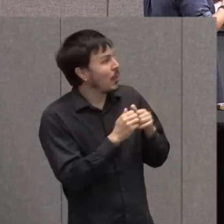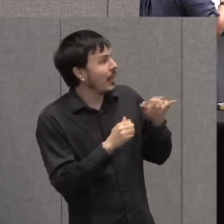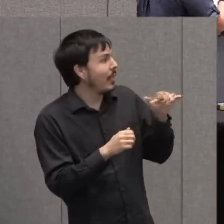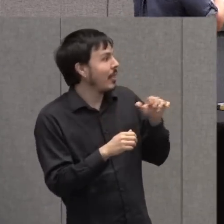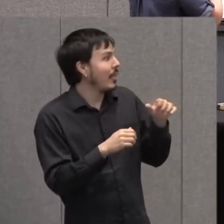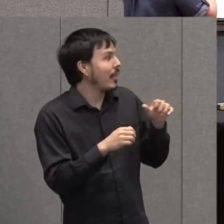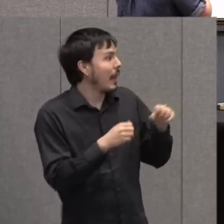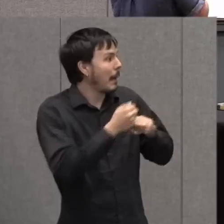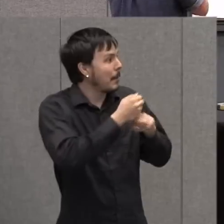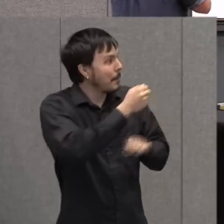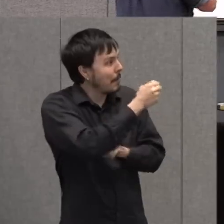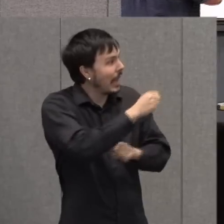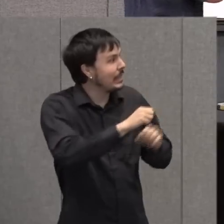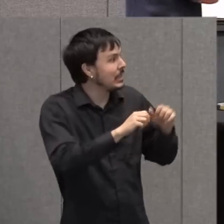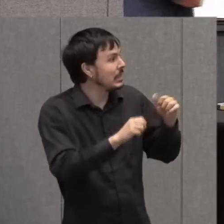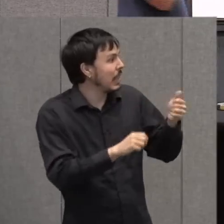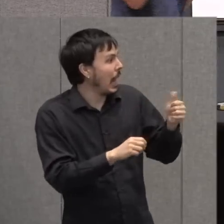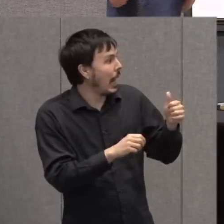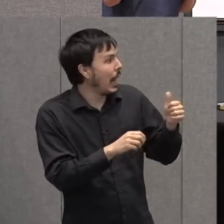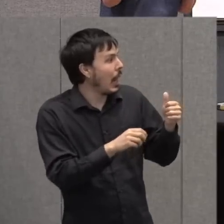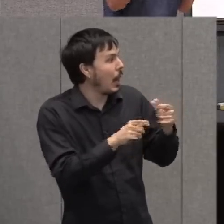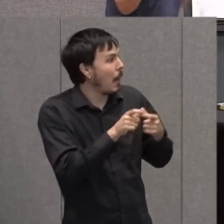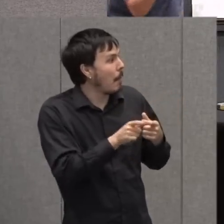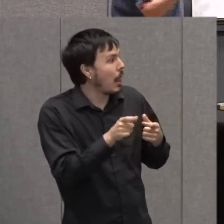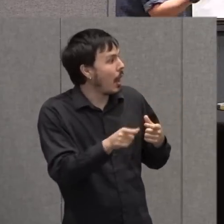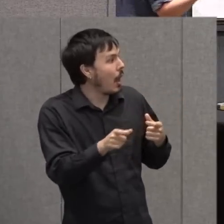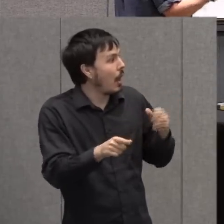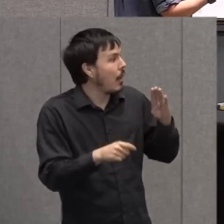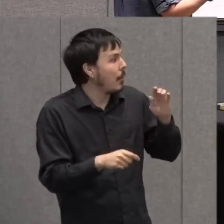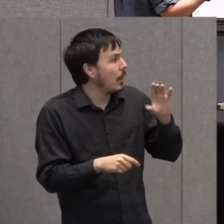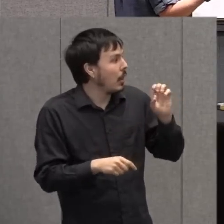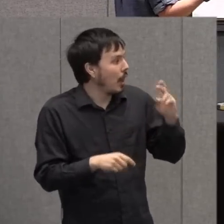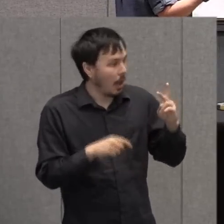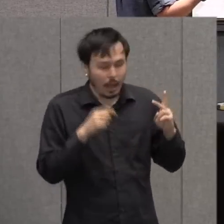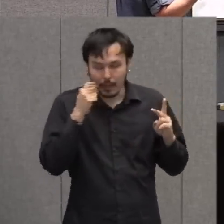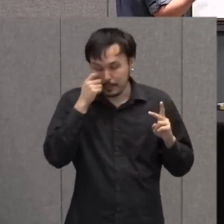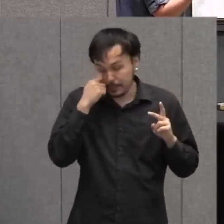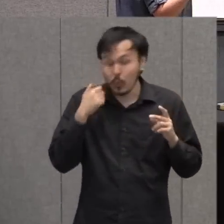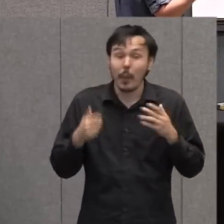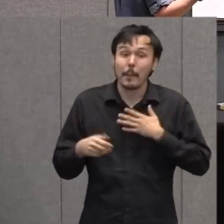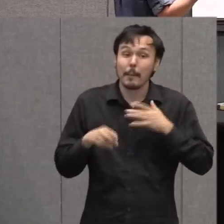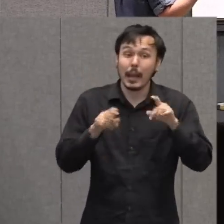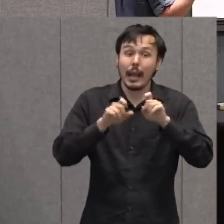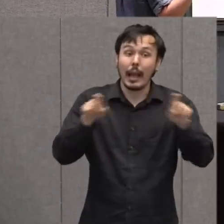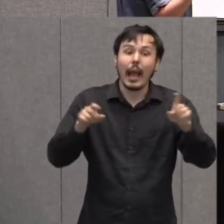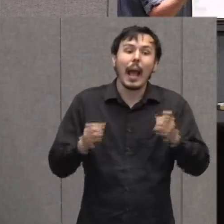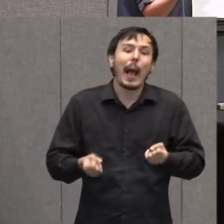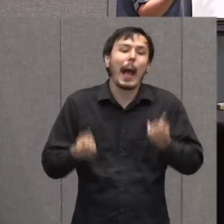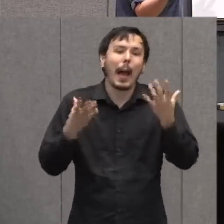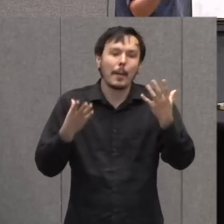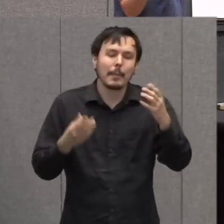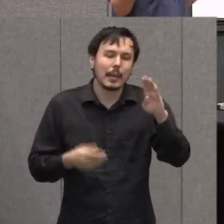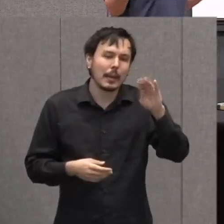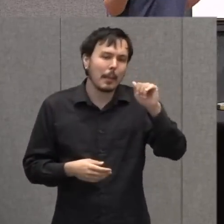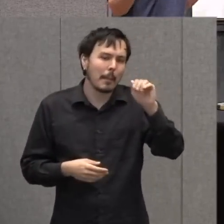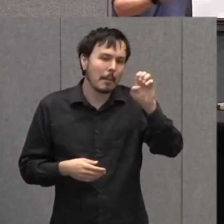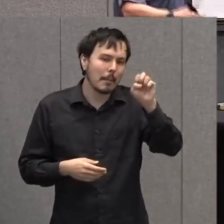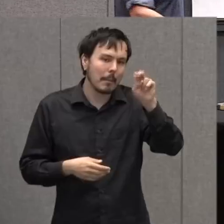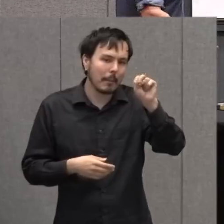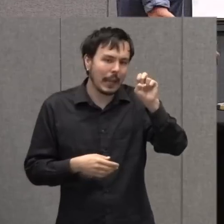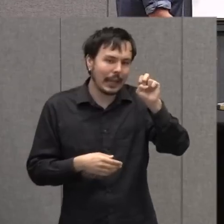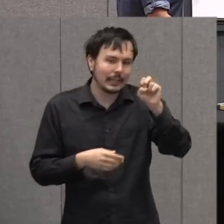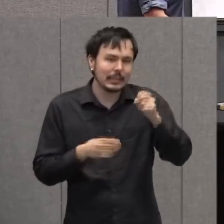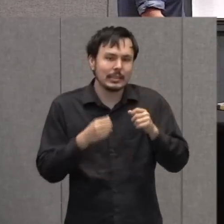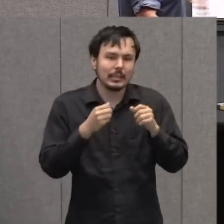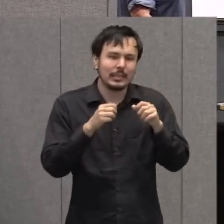I love base 10 blocks. And so I'm asking, how many base 10 blocks in the hundreds do I need? How